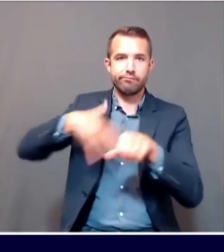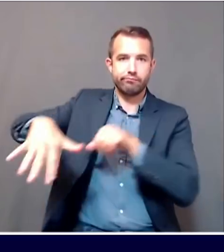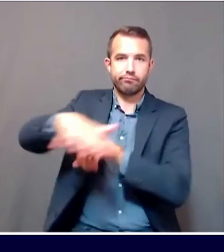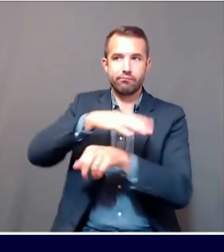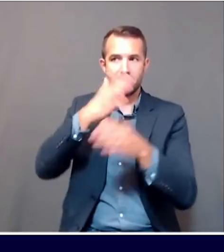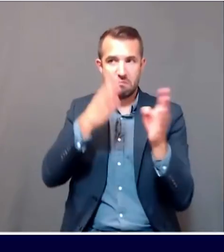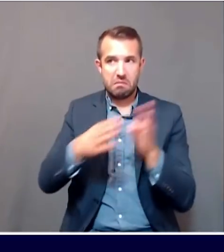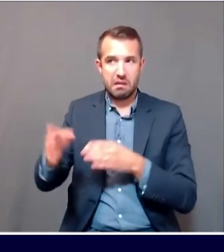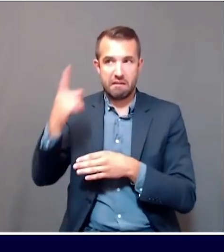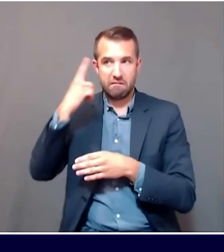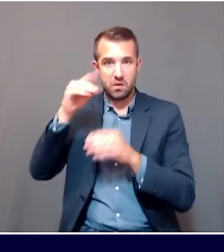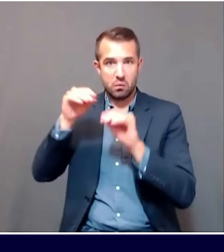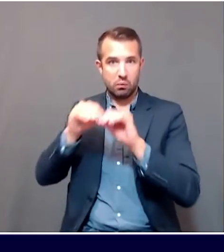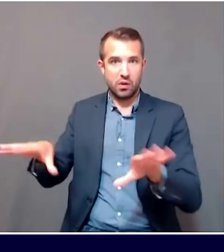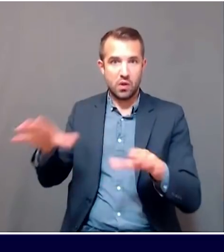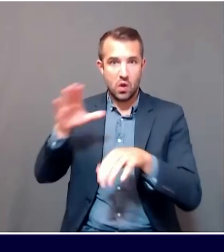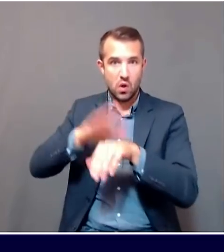with,